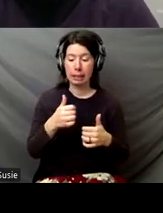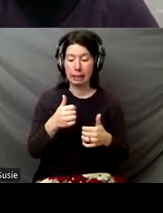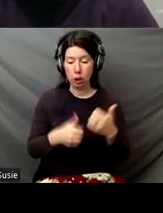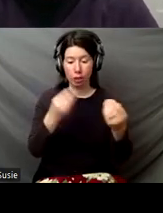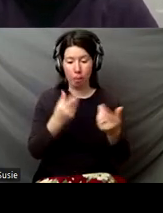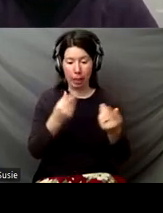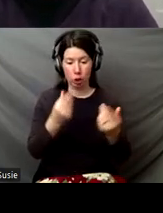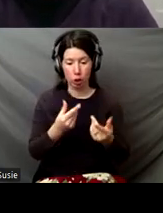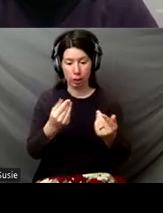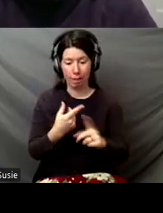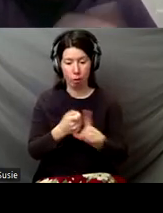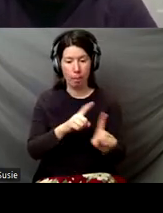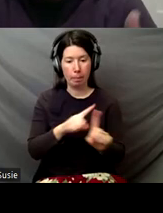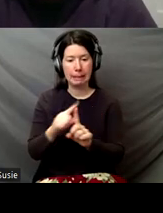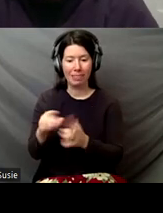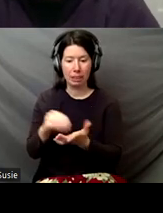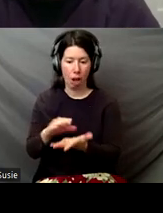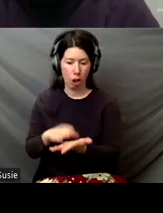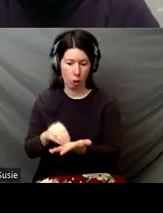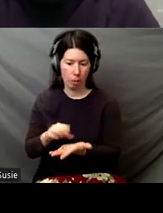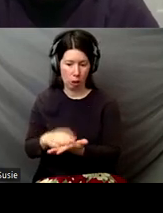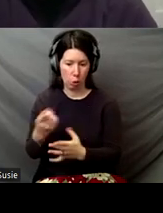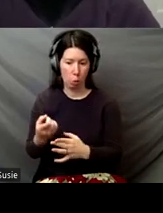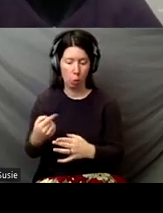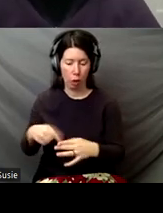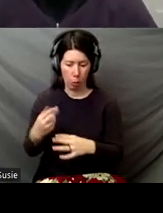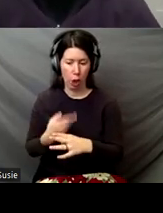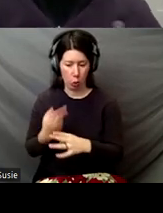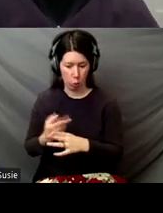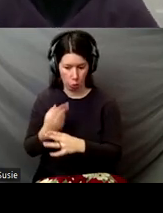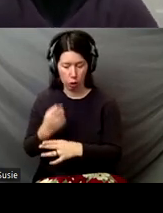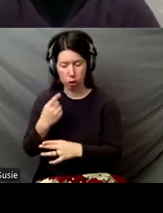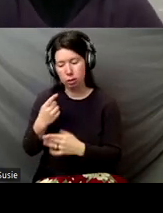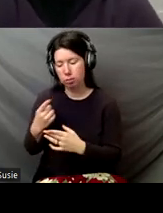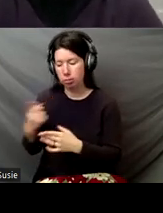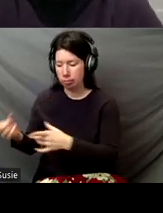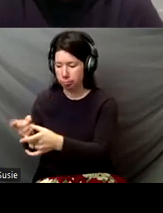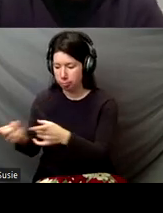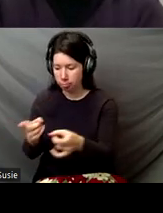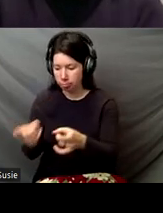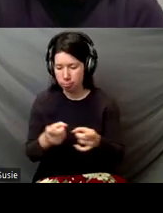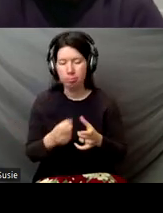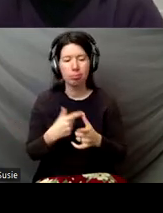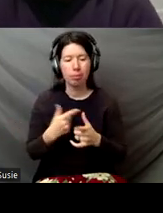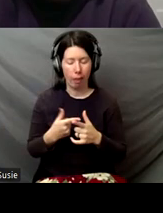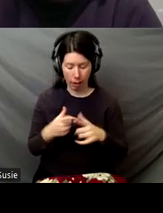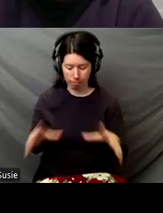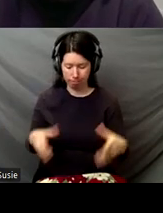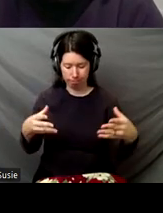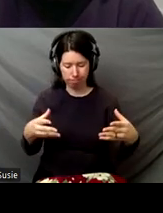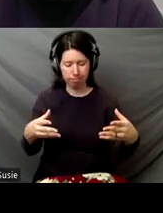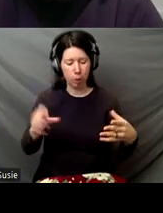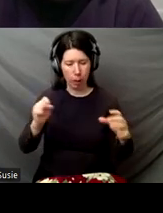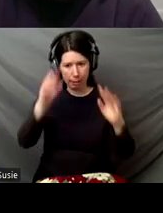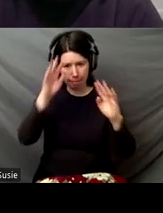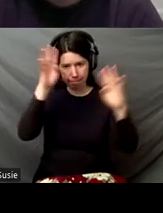information from the various documents that we use to inform that. And then again, pull out possibly more ideas of what to include in